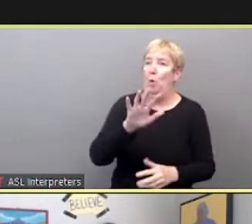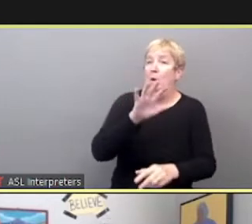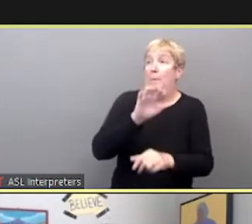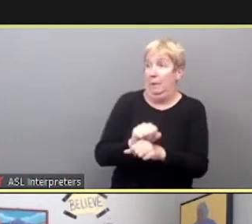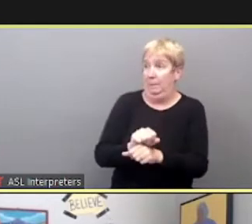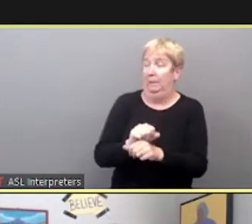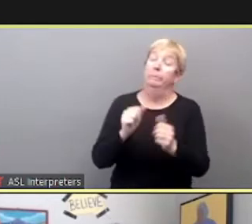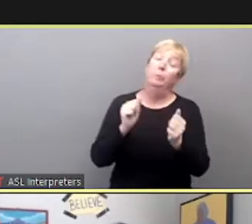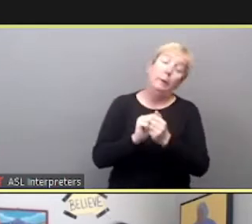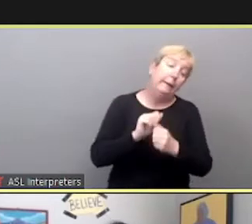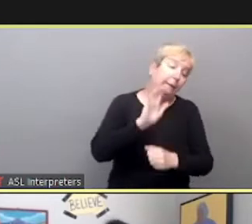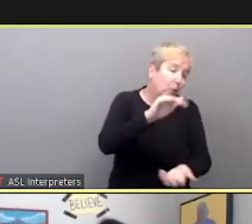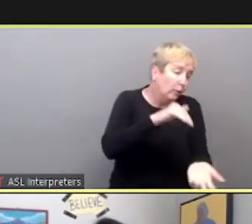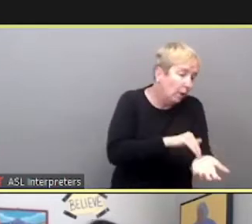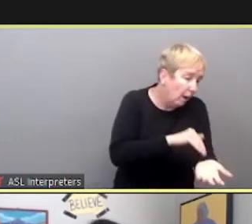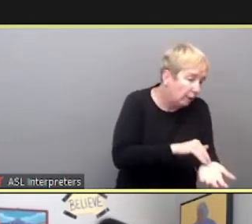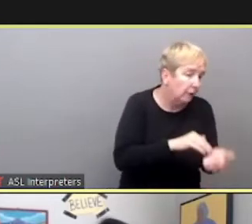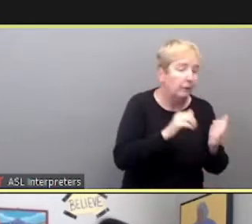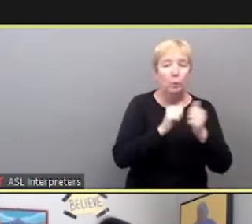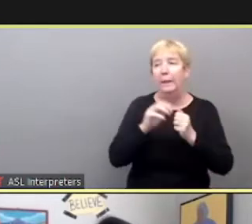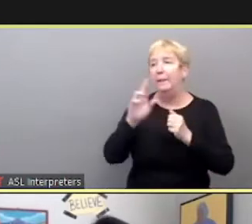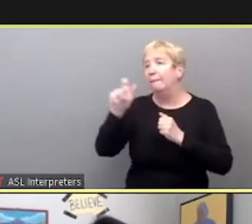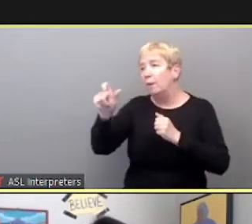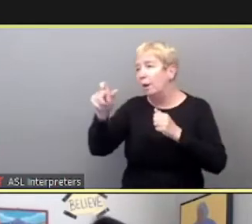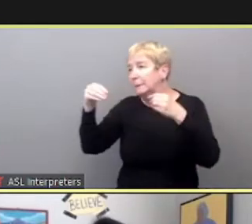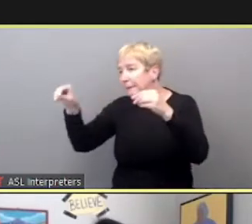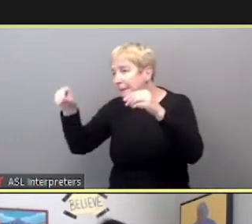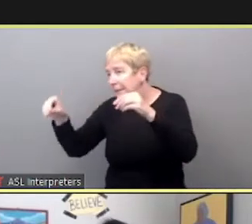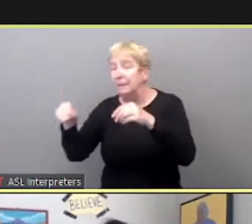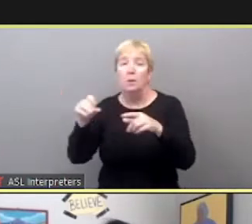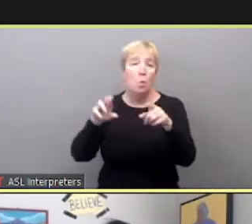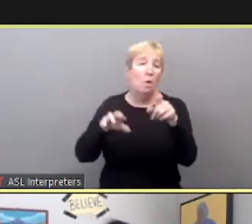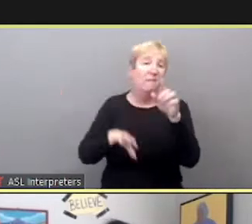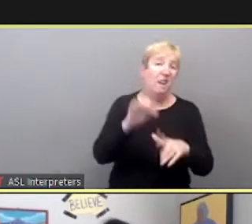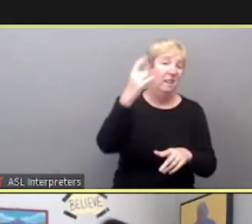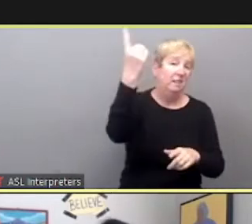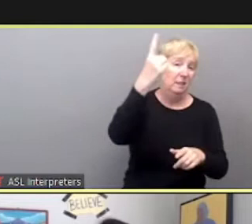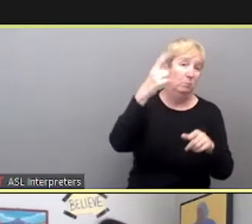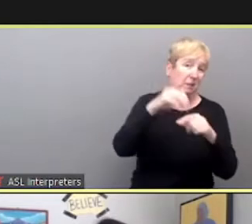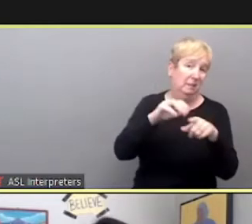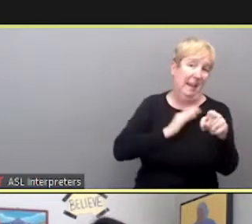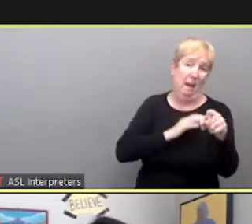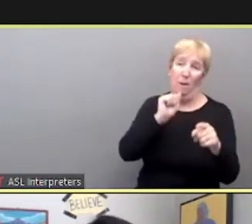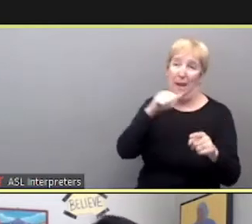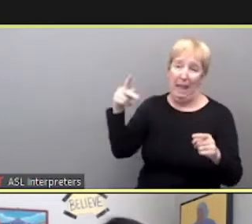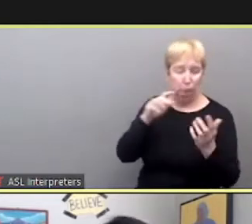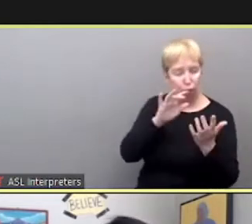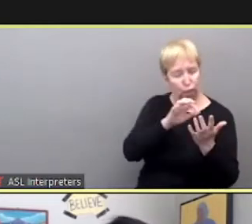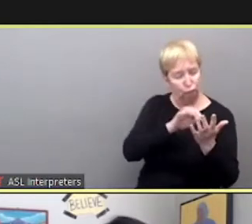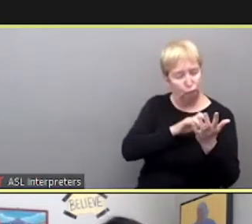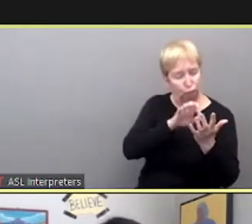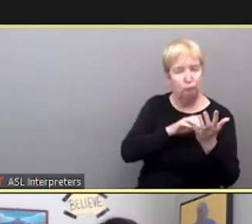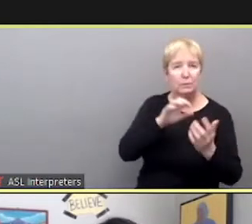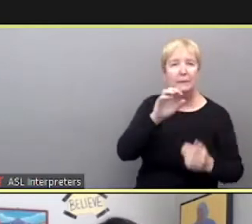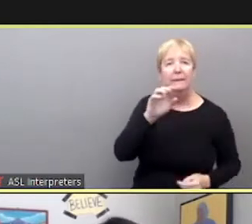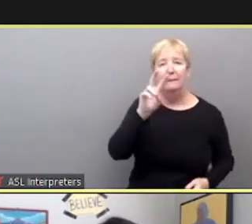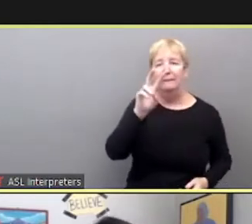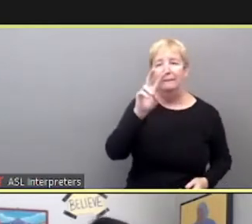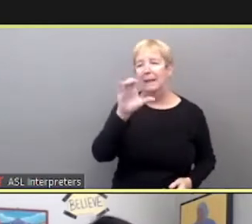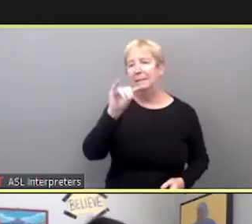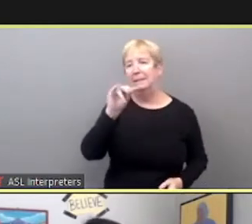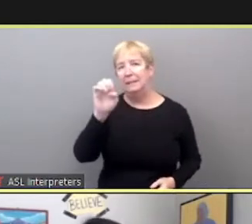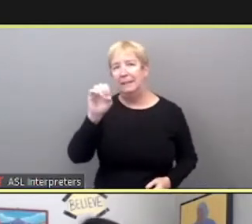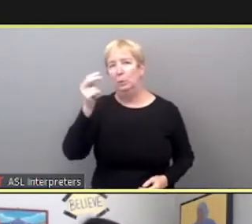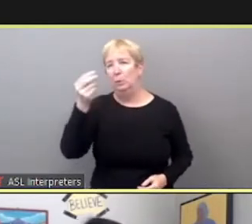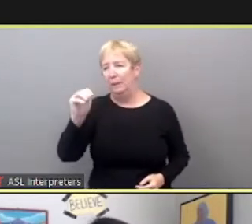a pharmacy, or either on our app at vaccinenewmexico.org. And remember, you can get your flu shot at the same time as